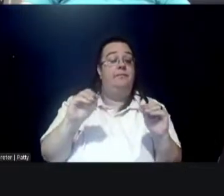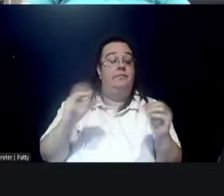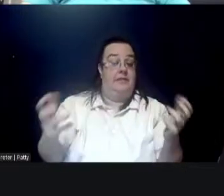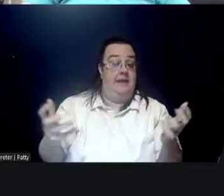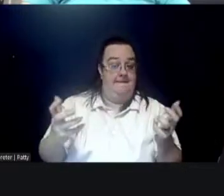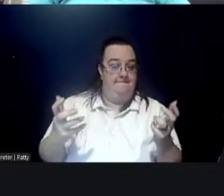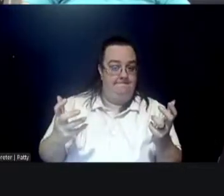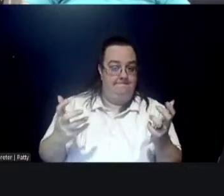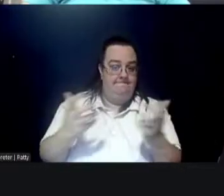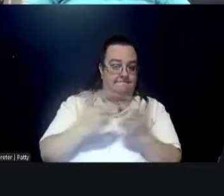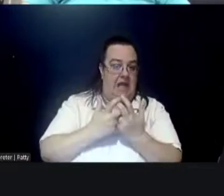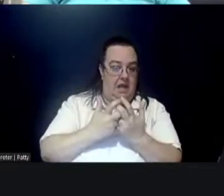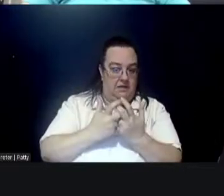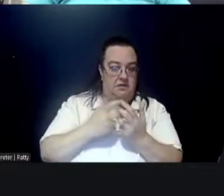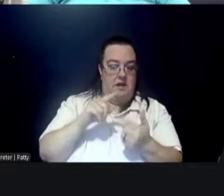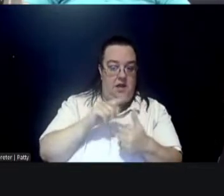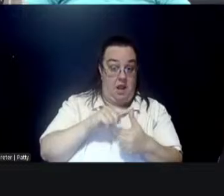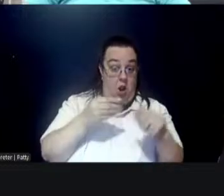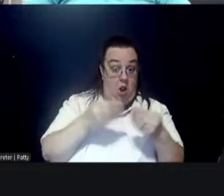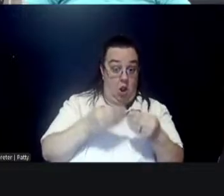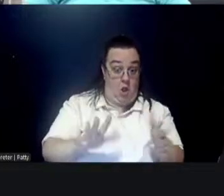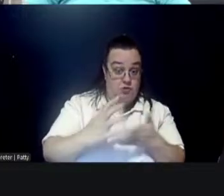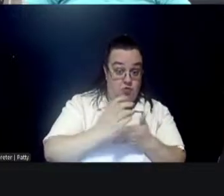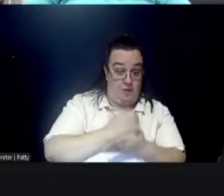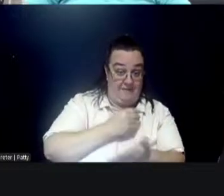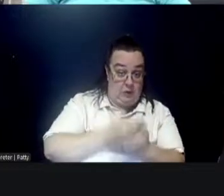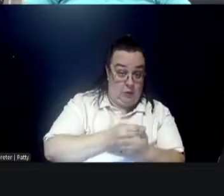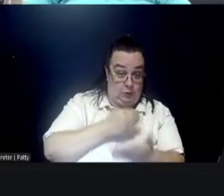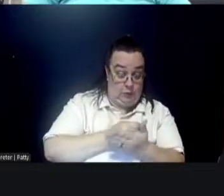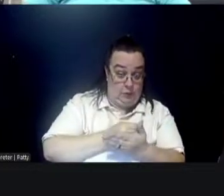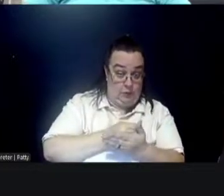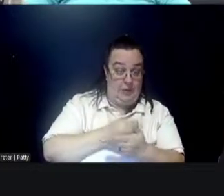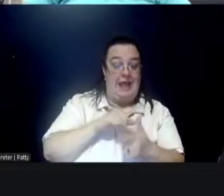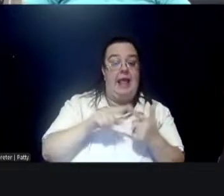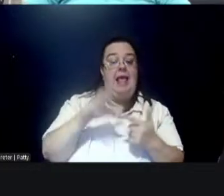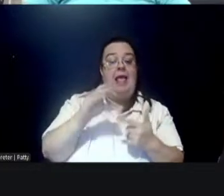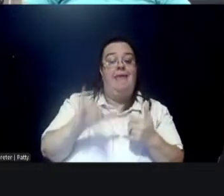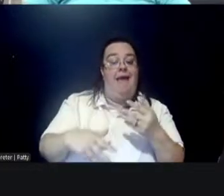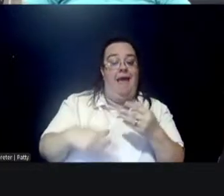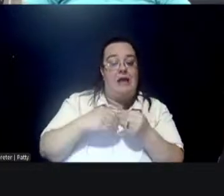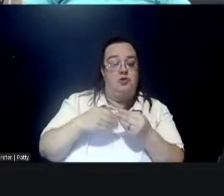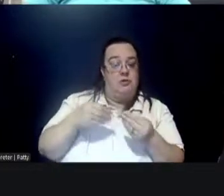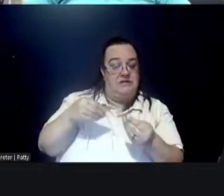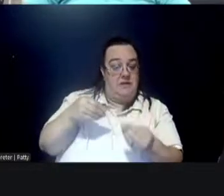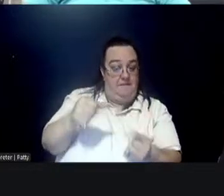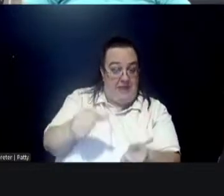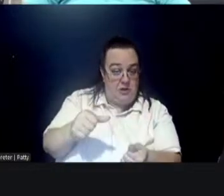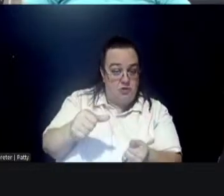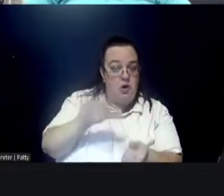of the lost revenue and the extra expenditure is